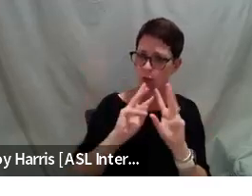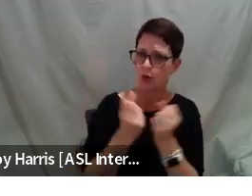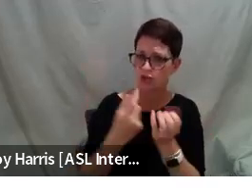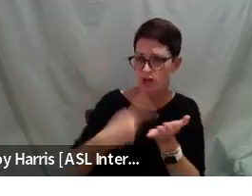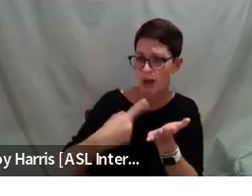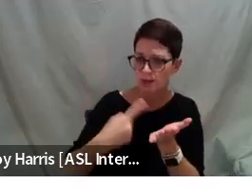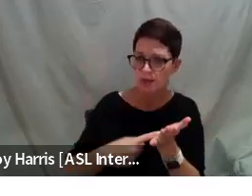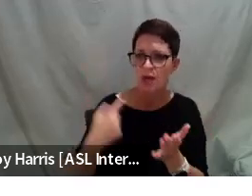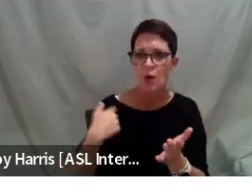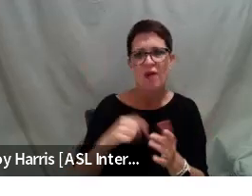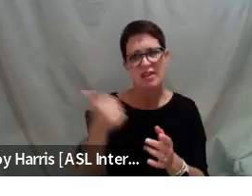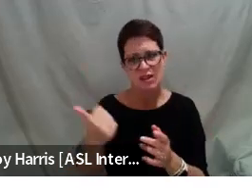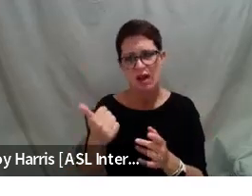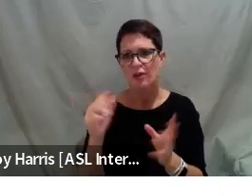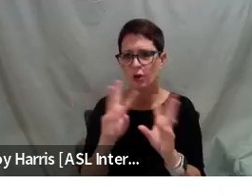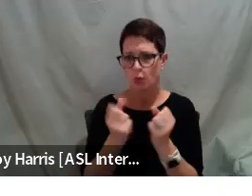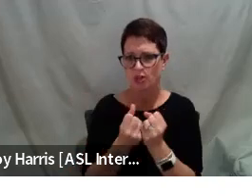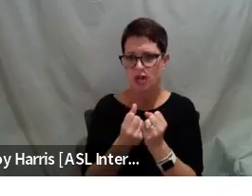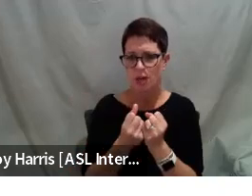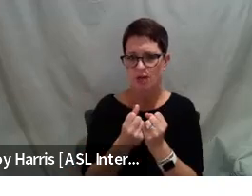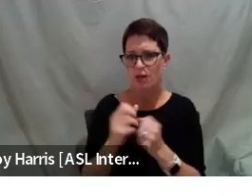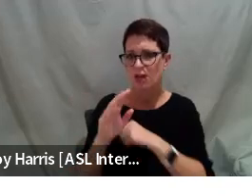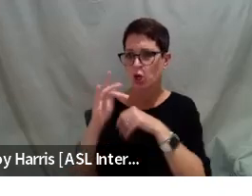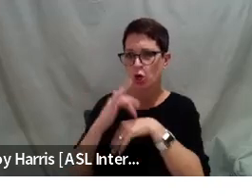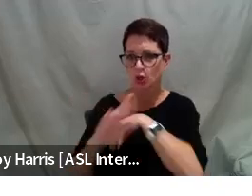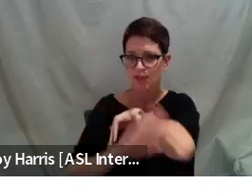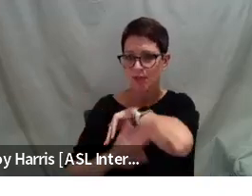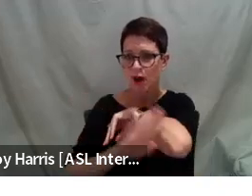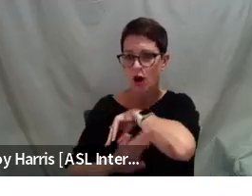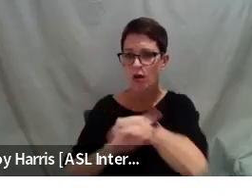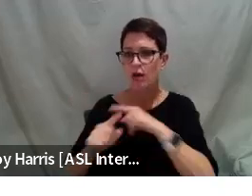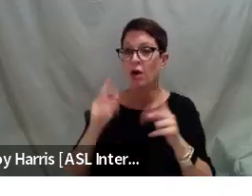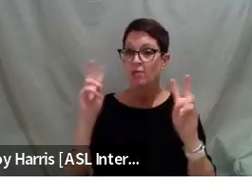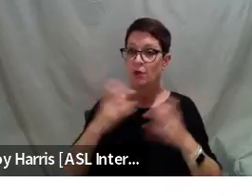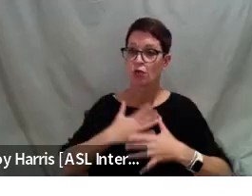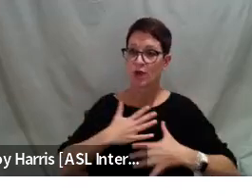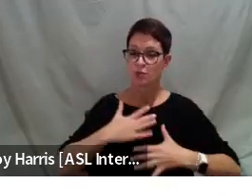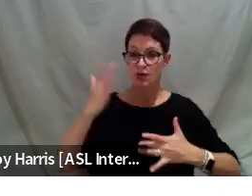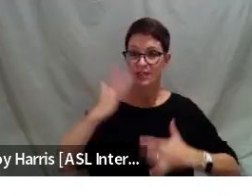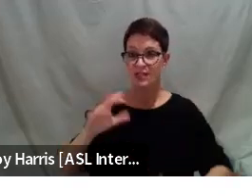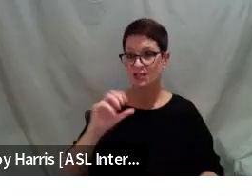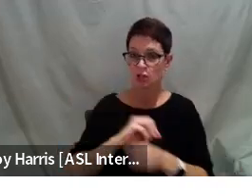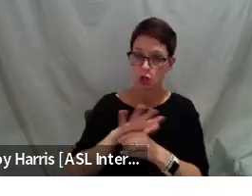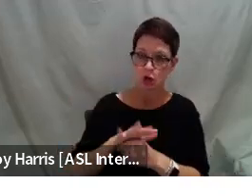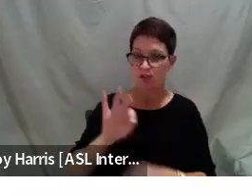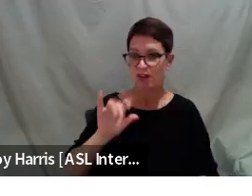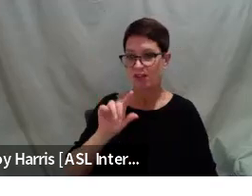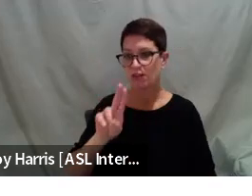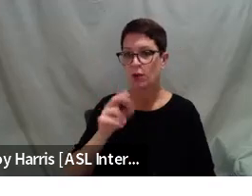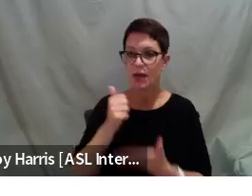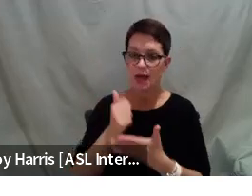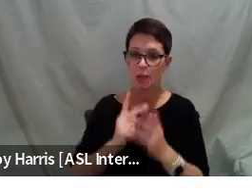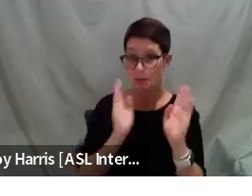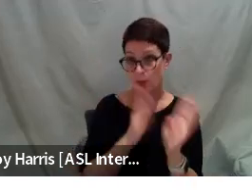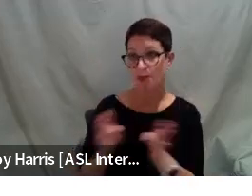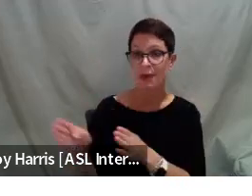be doing another one of these in the early fall on respiratory diseases like COVID and flu to help people